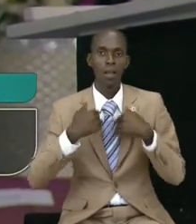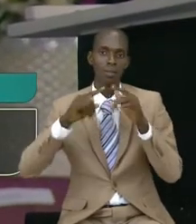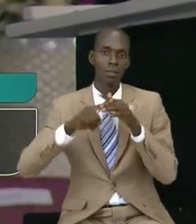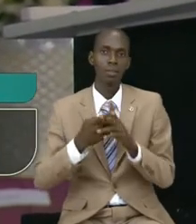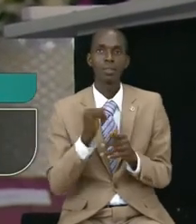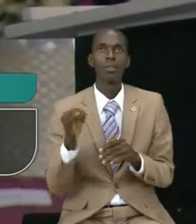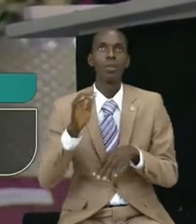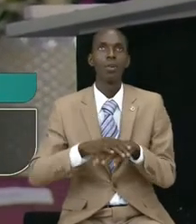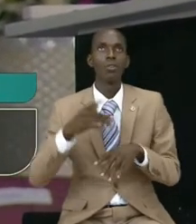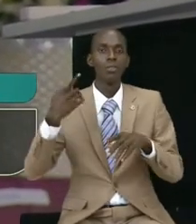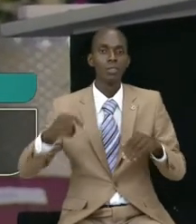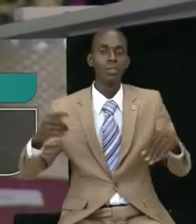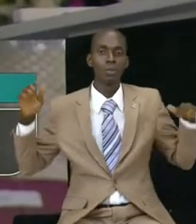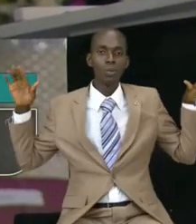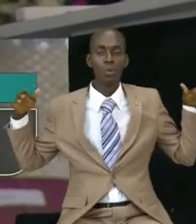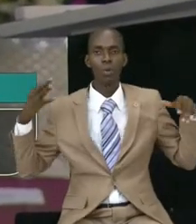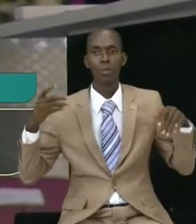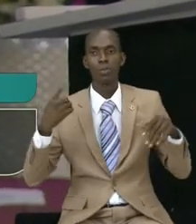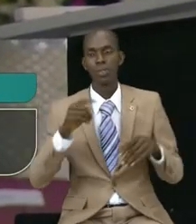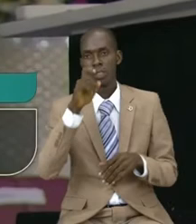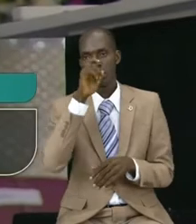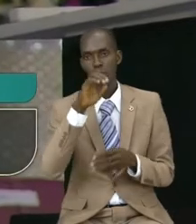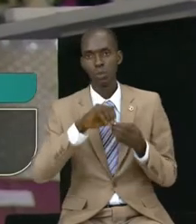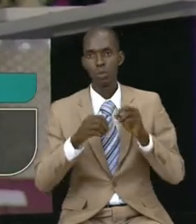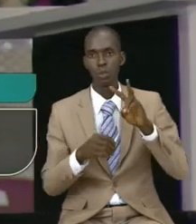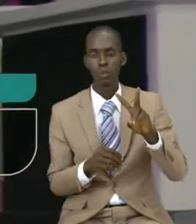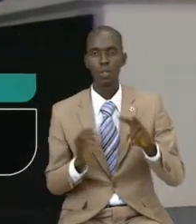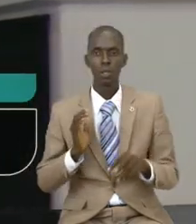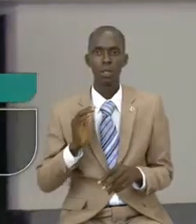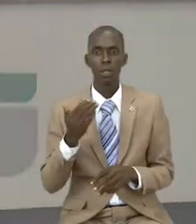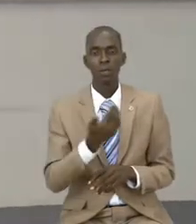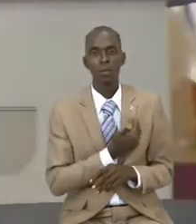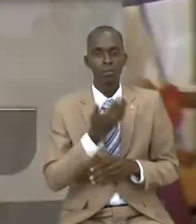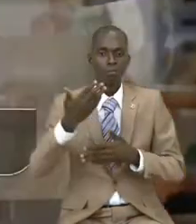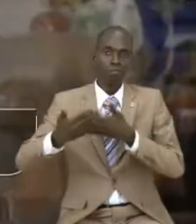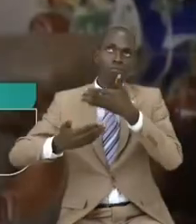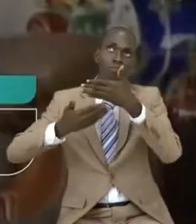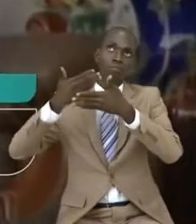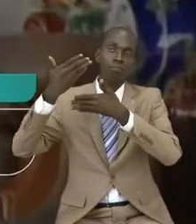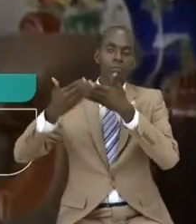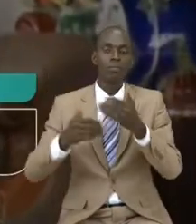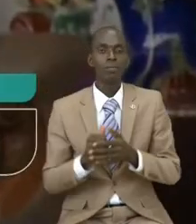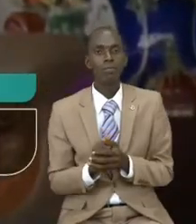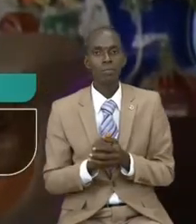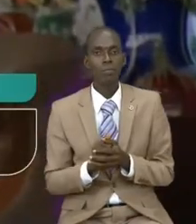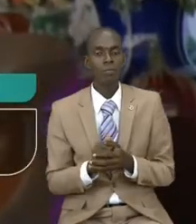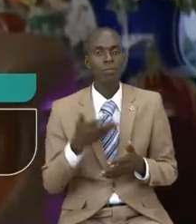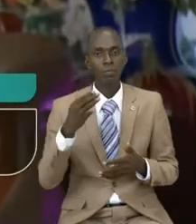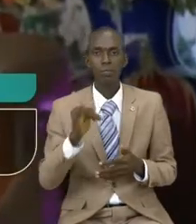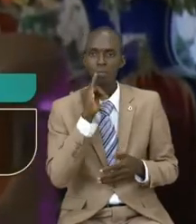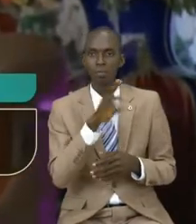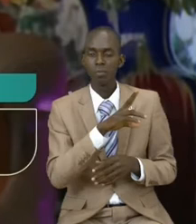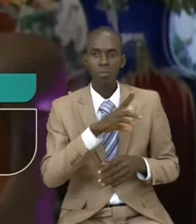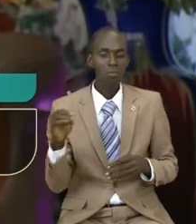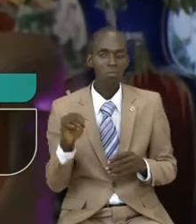the wings of the eagle. Number two, our progress. There's no shadow of doubt in